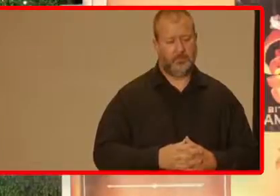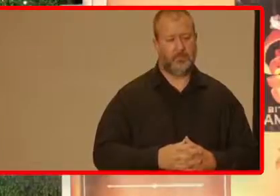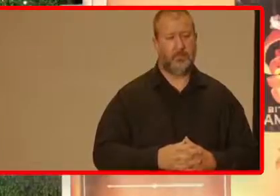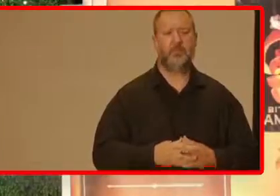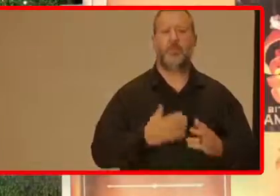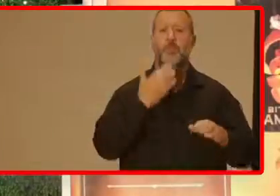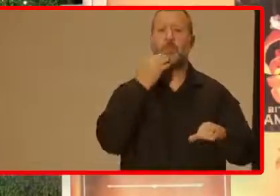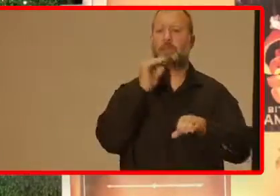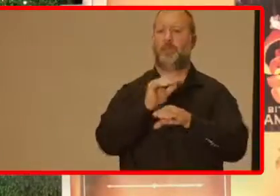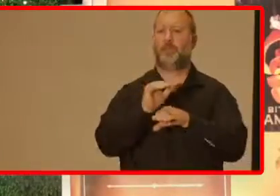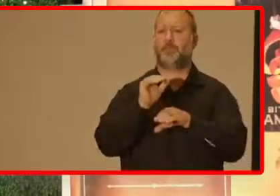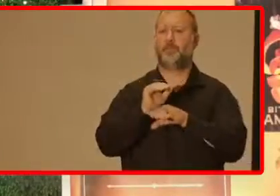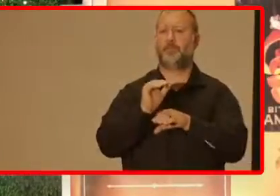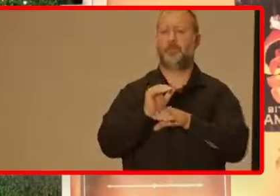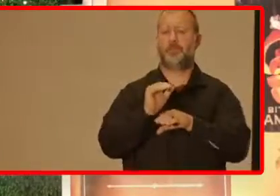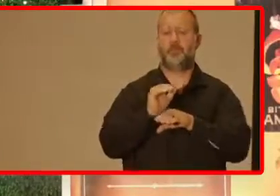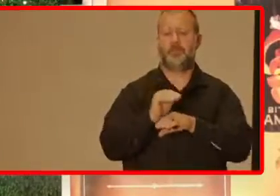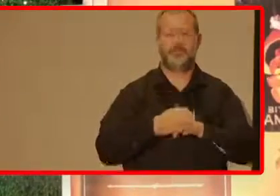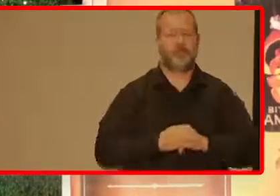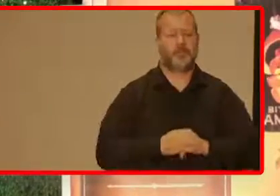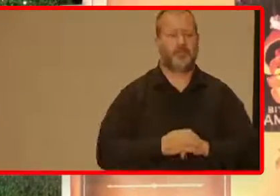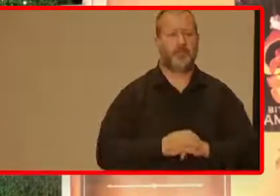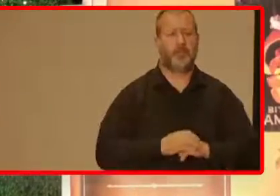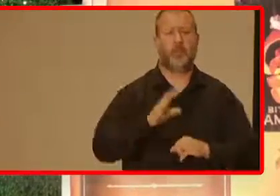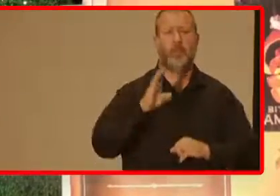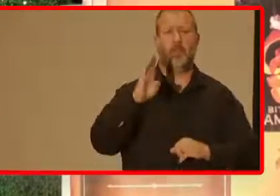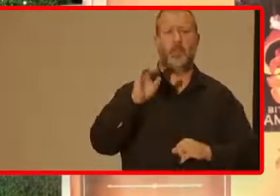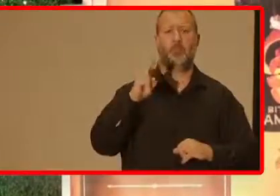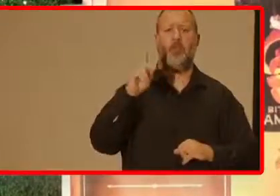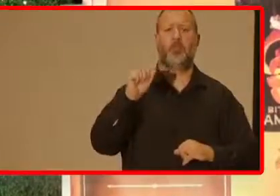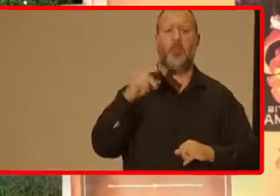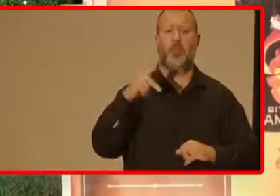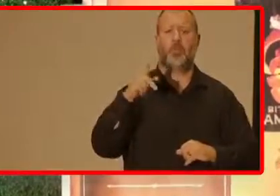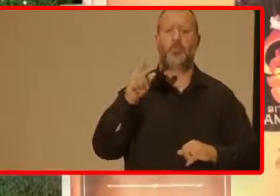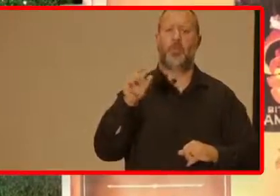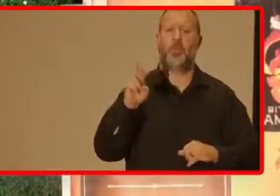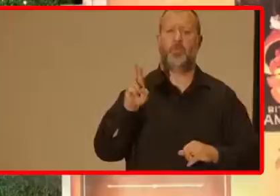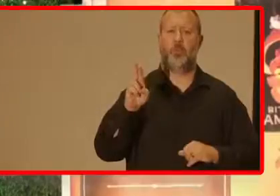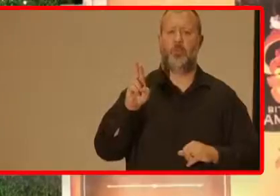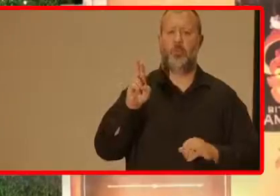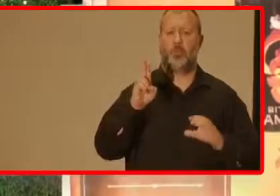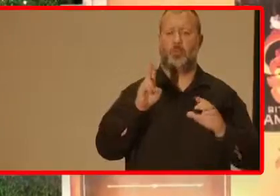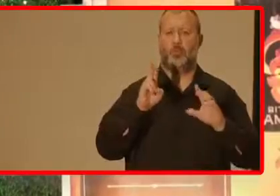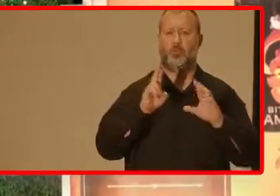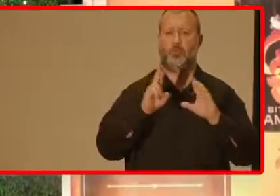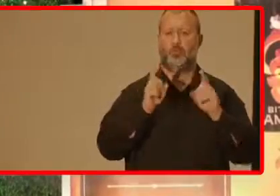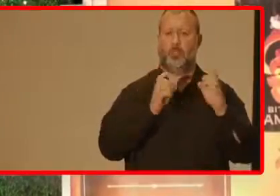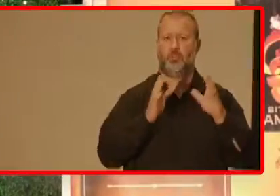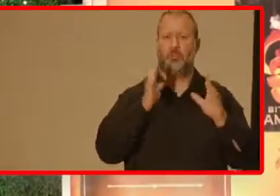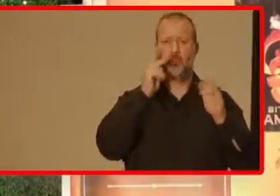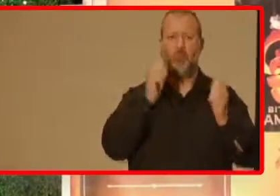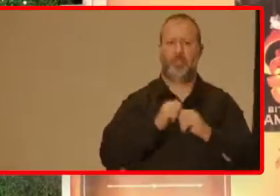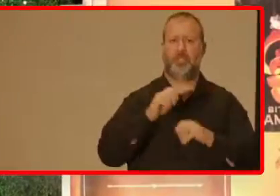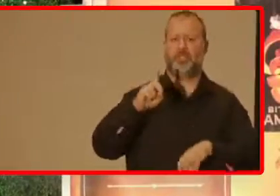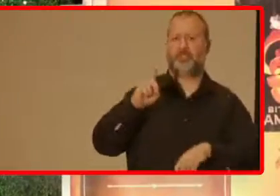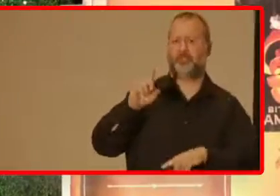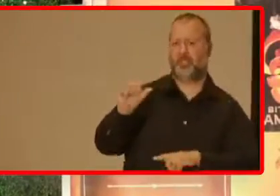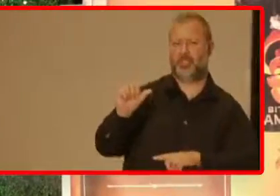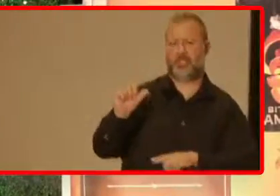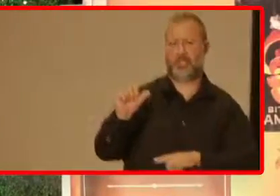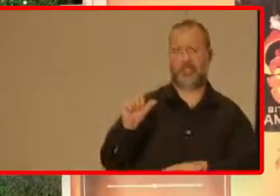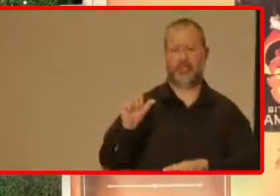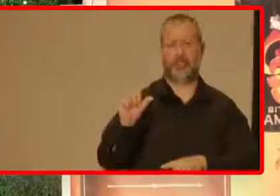Good evening. I'm Barbara Palmer, Director of the Agency for Persons with Disabilities.